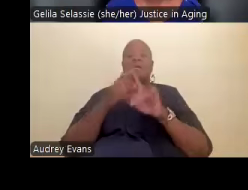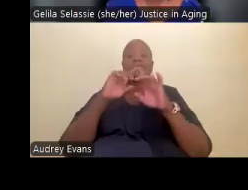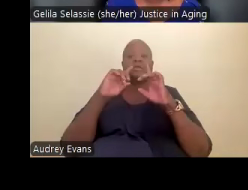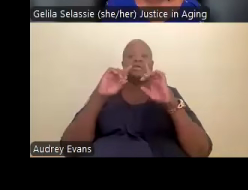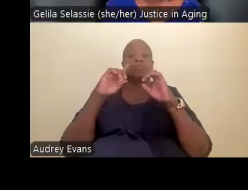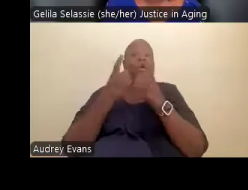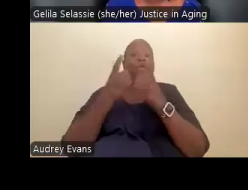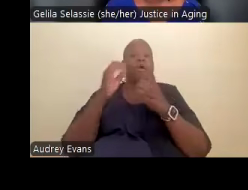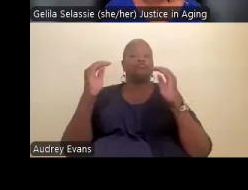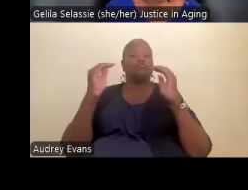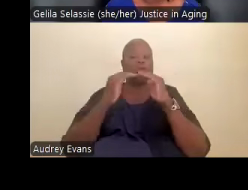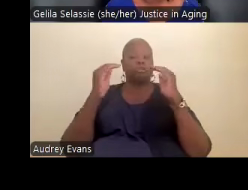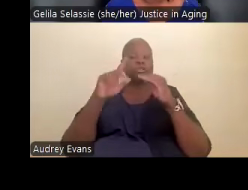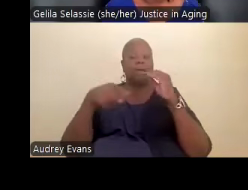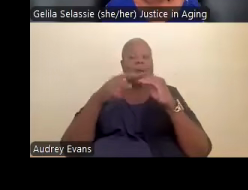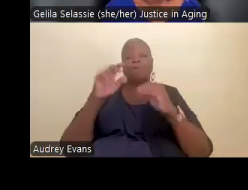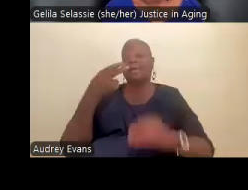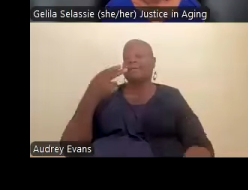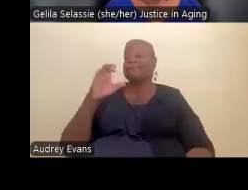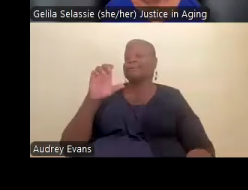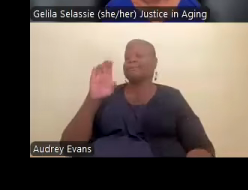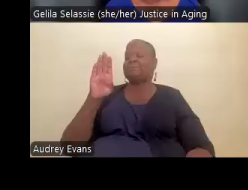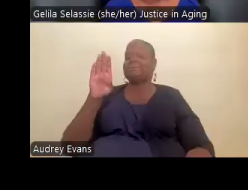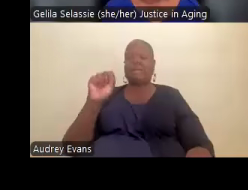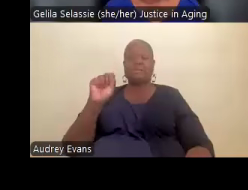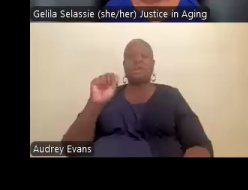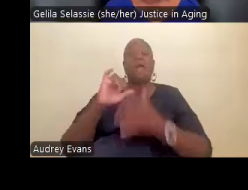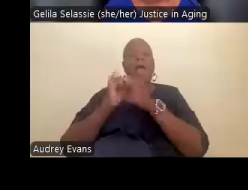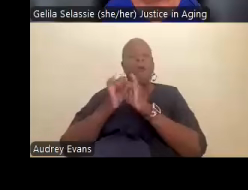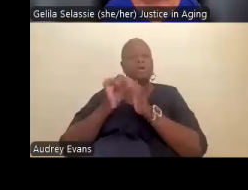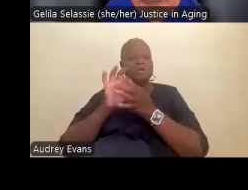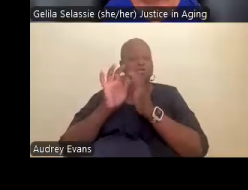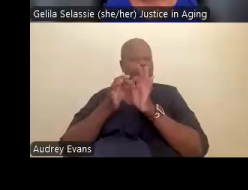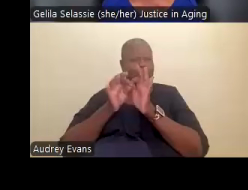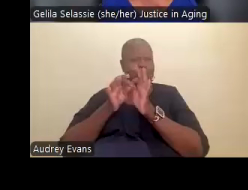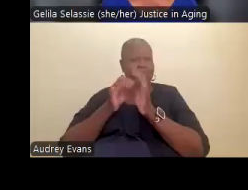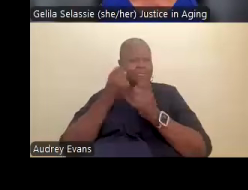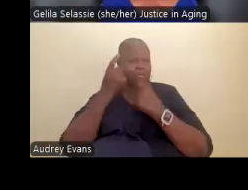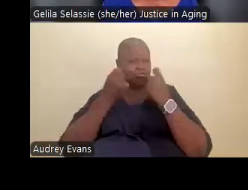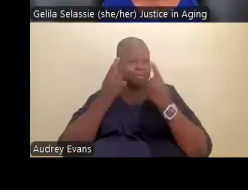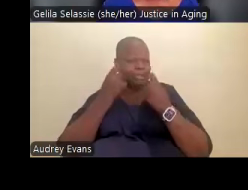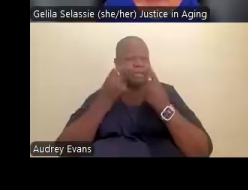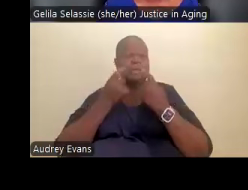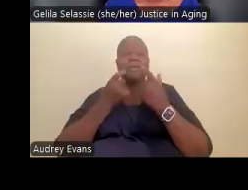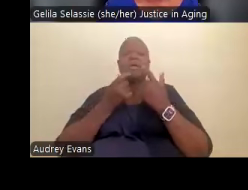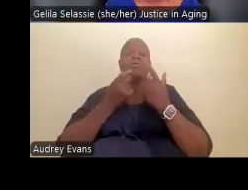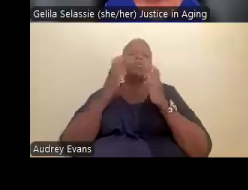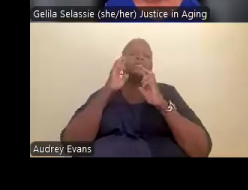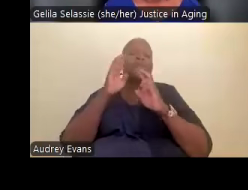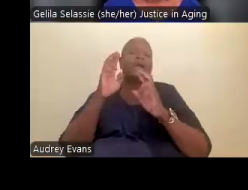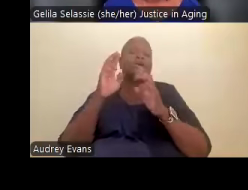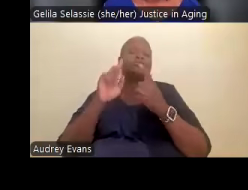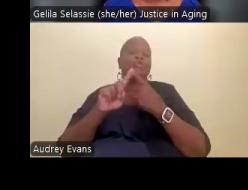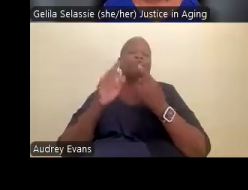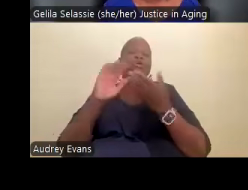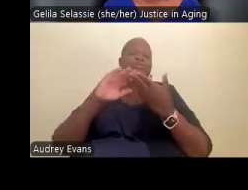Justice recently about HCBS in terms of how it's being interpreted, particularly with respect to community